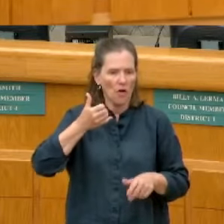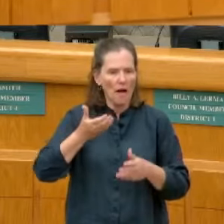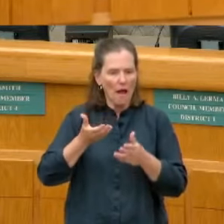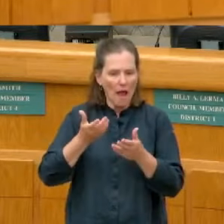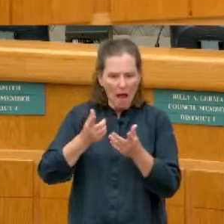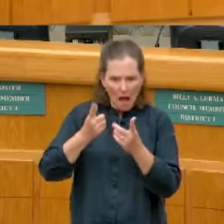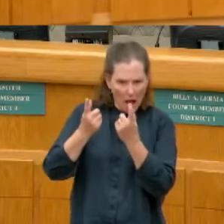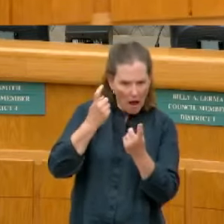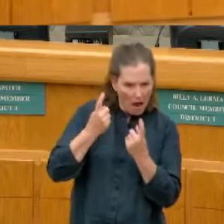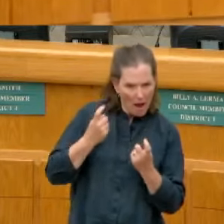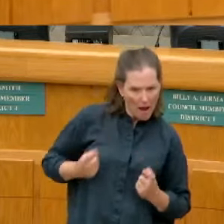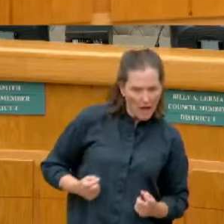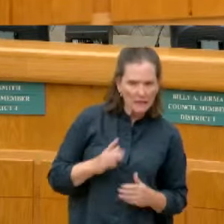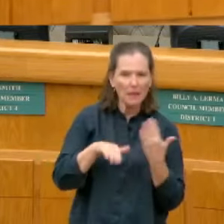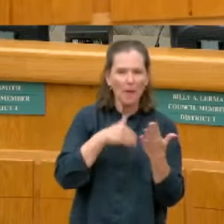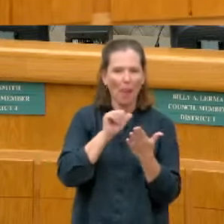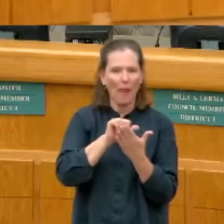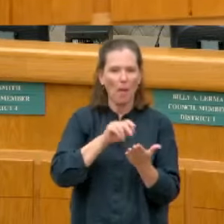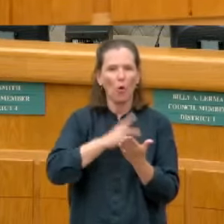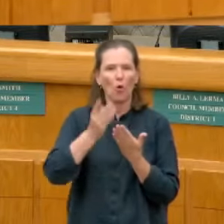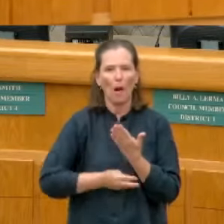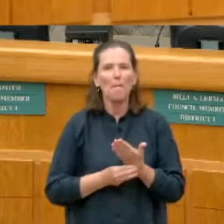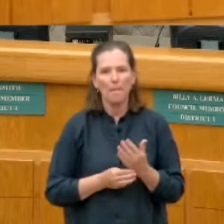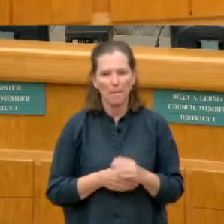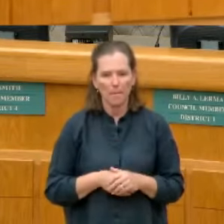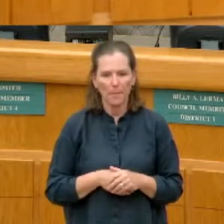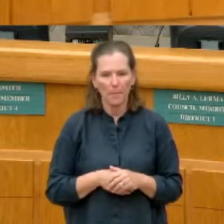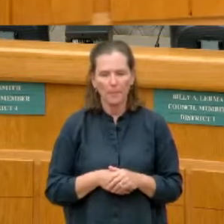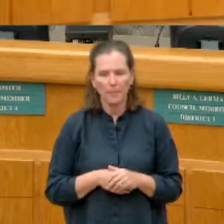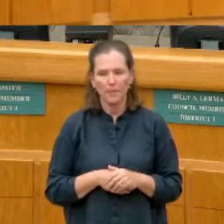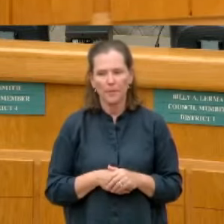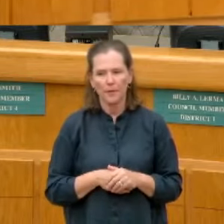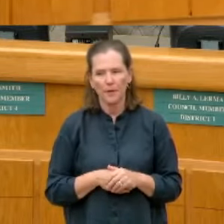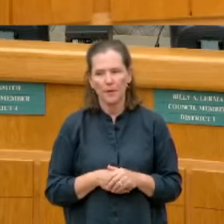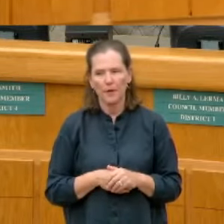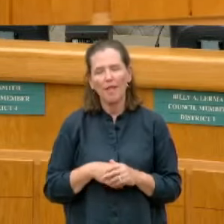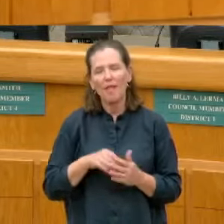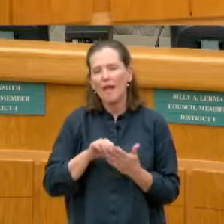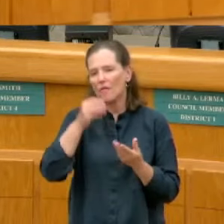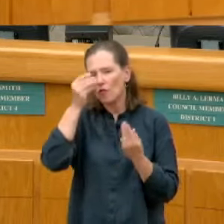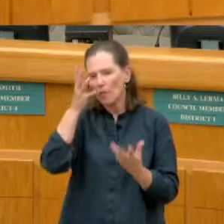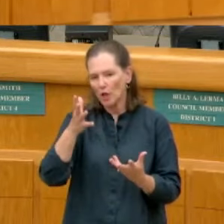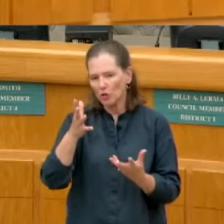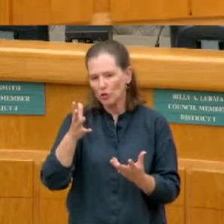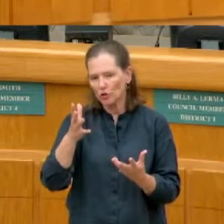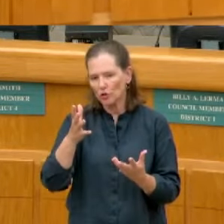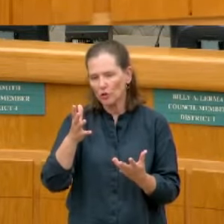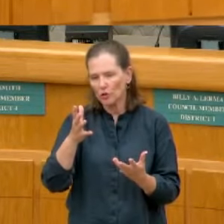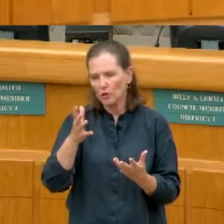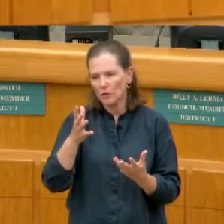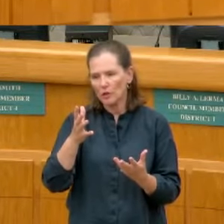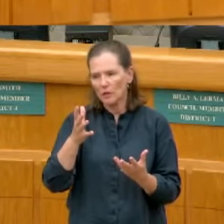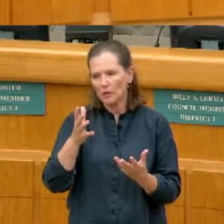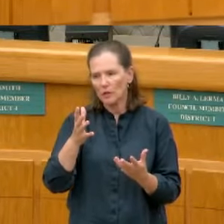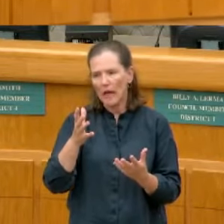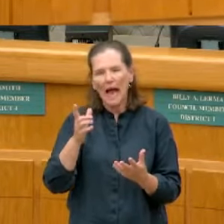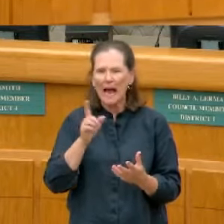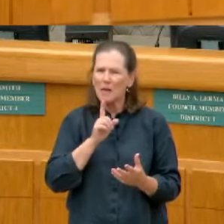1-800-742-5990. Information, as I said, is available to you, I believe, I need to make